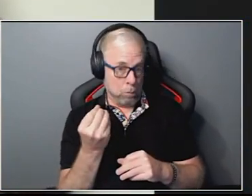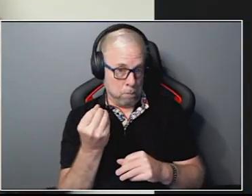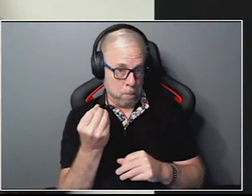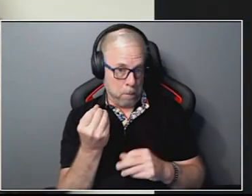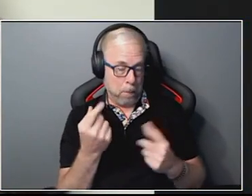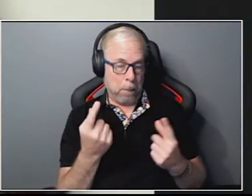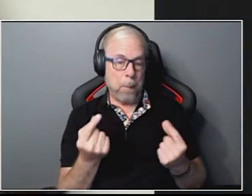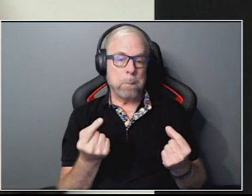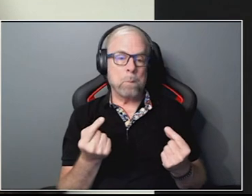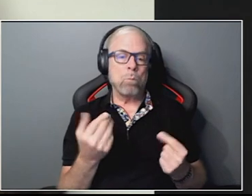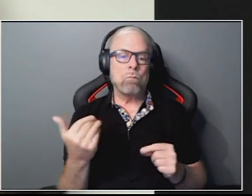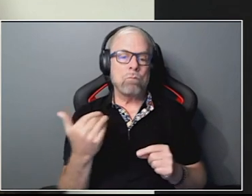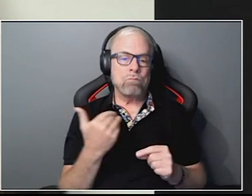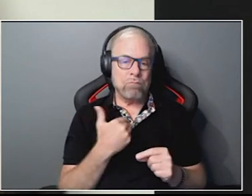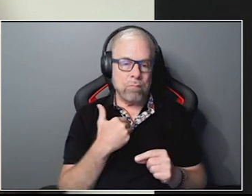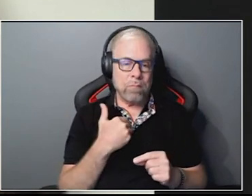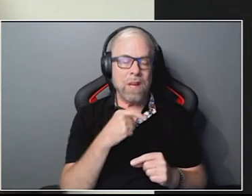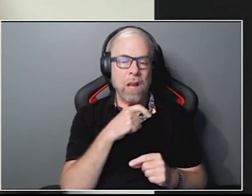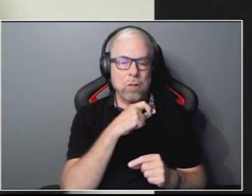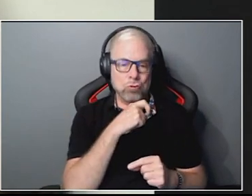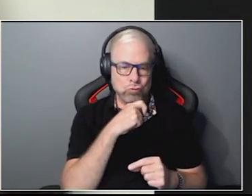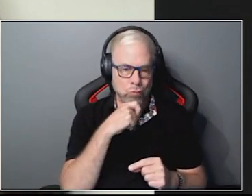we had dried